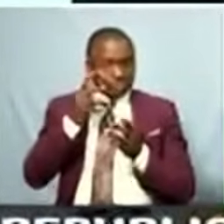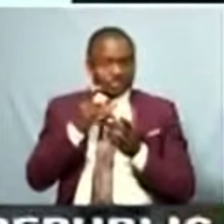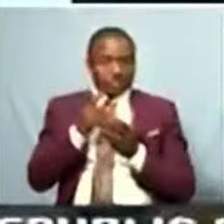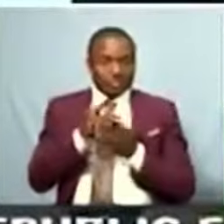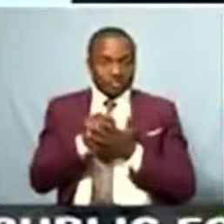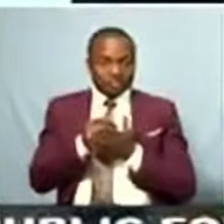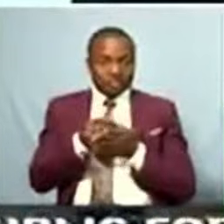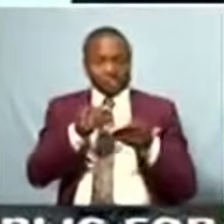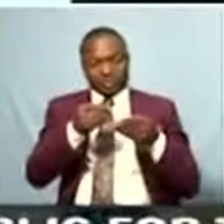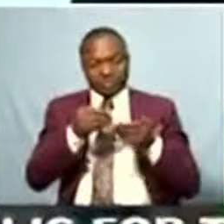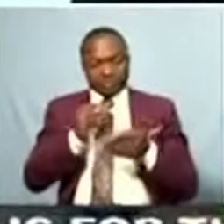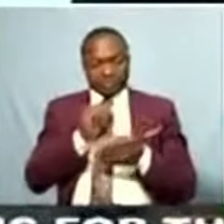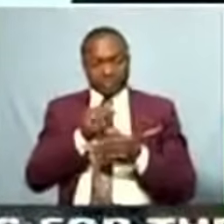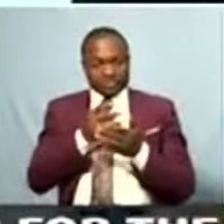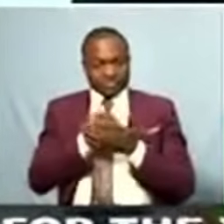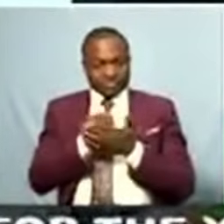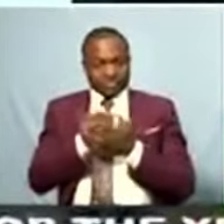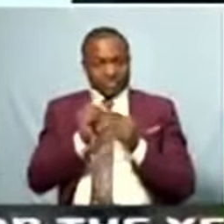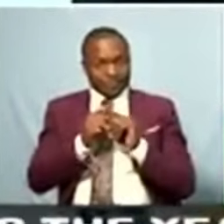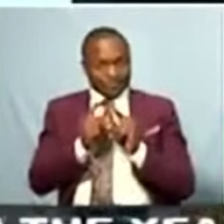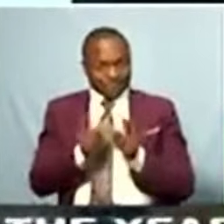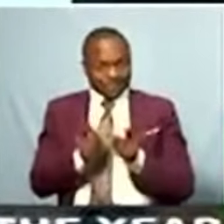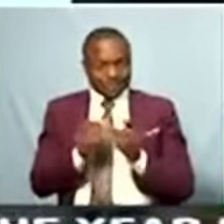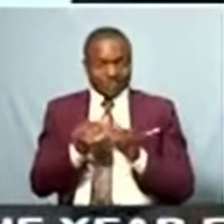us. But how